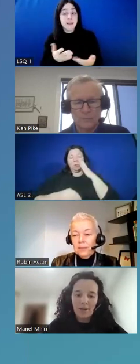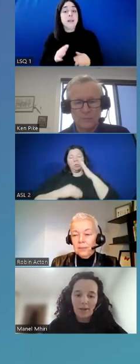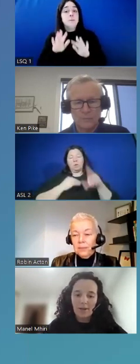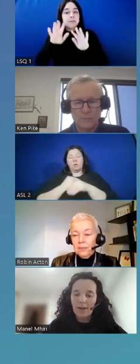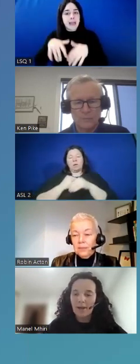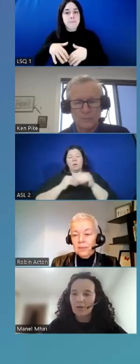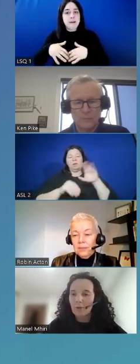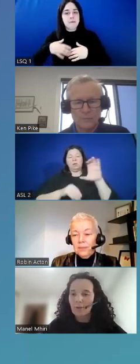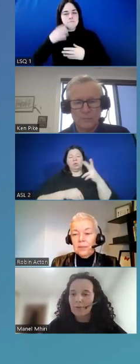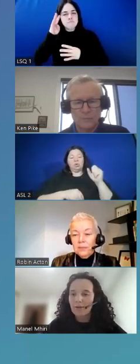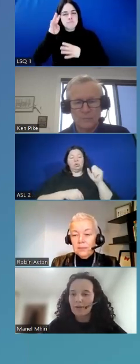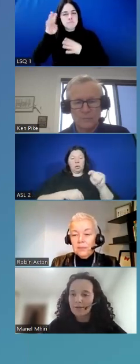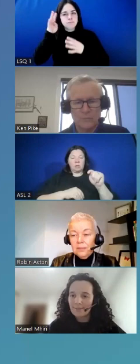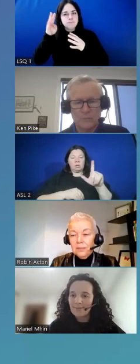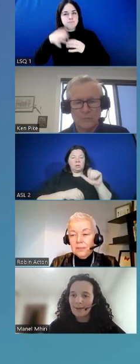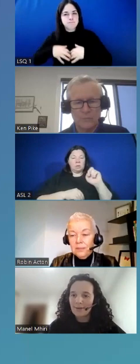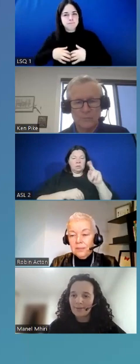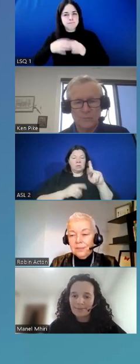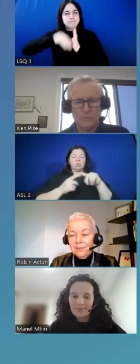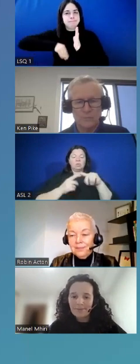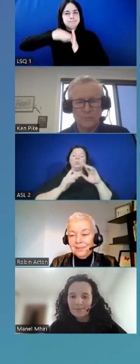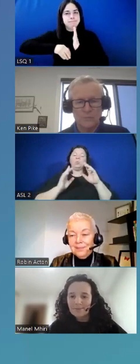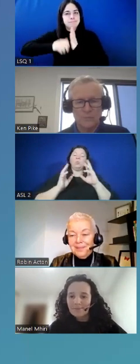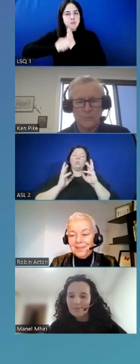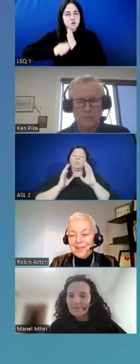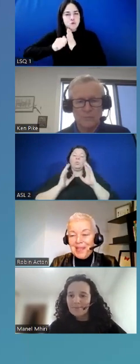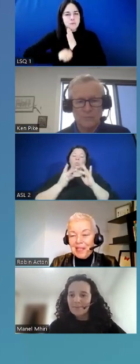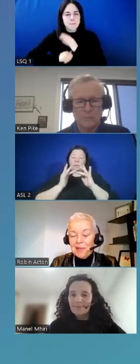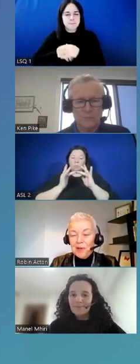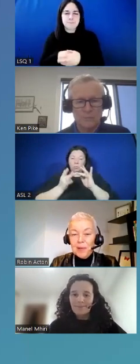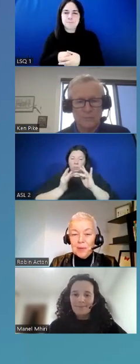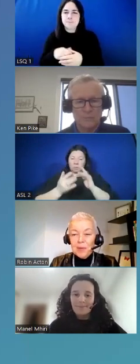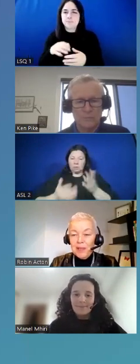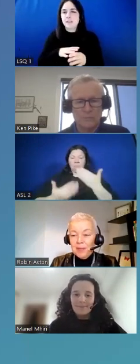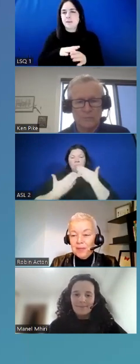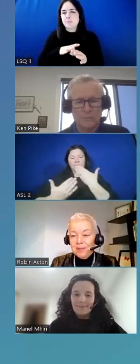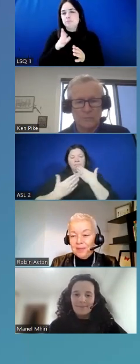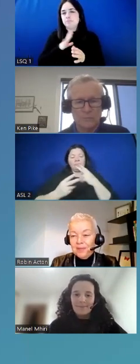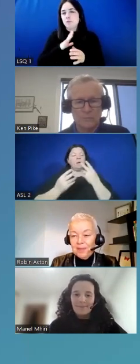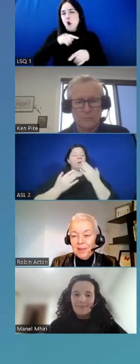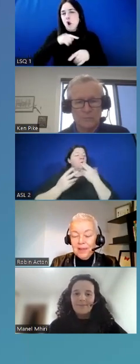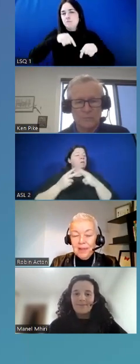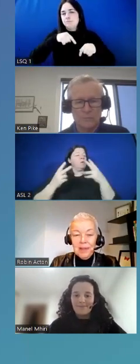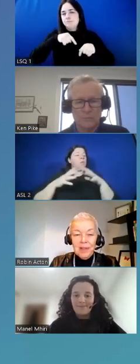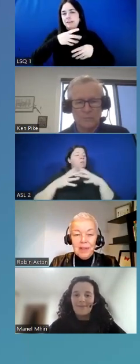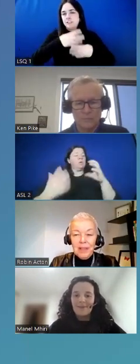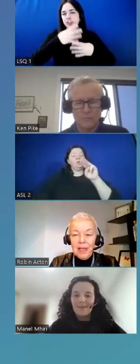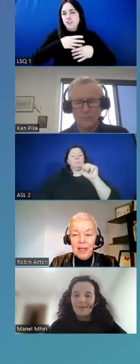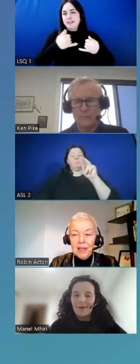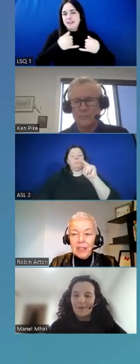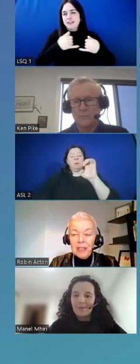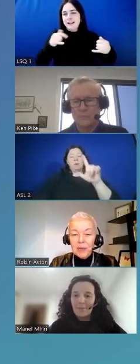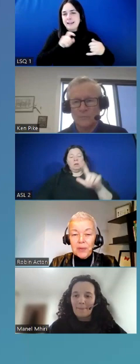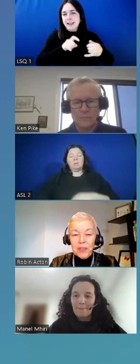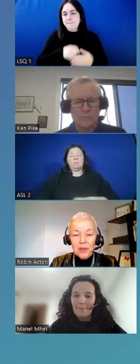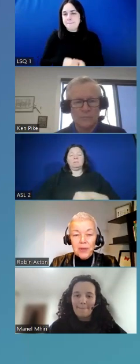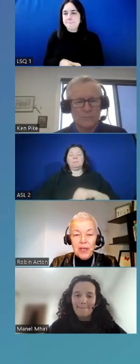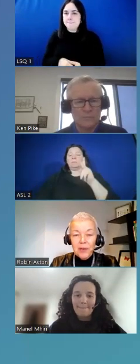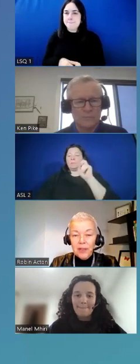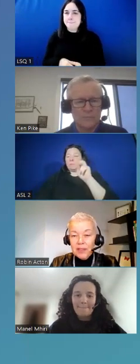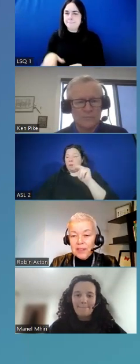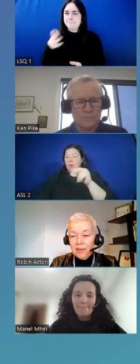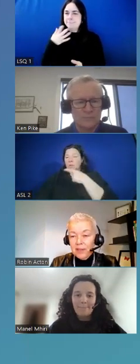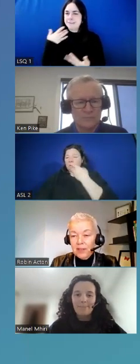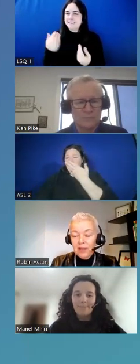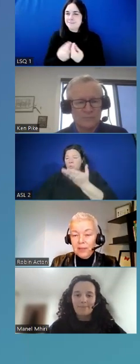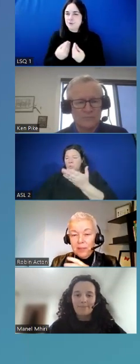chat the link to the website. Thank you. Thanks very much, Manel. Ken, I'm going to go to you